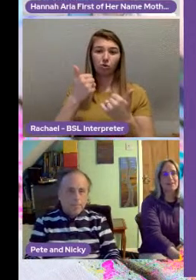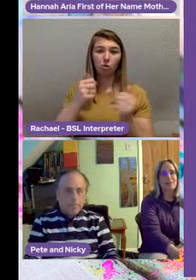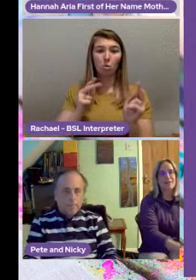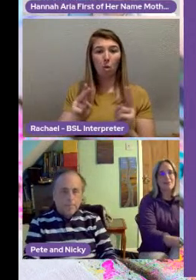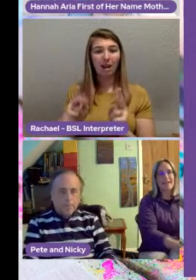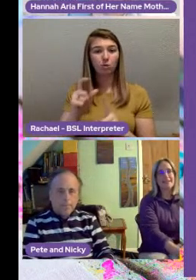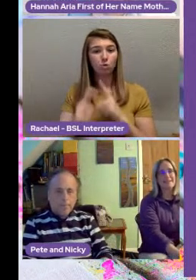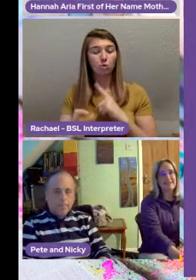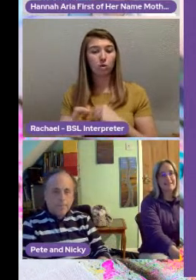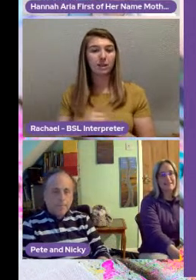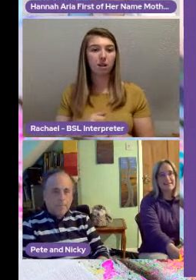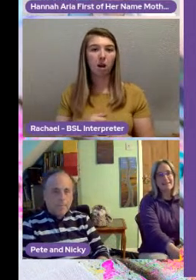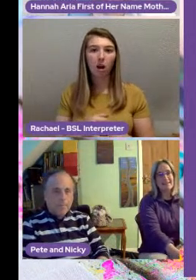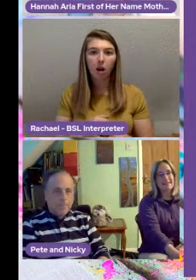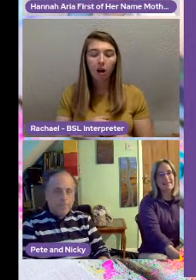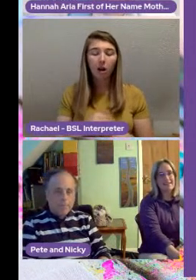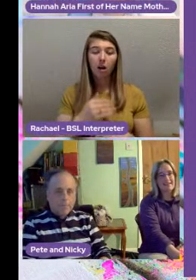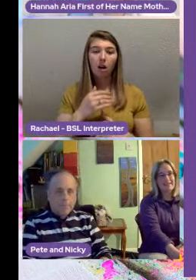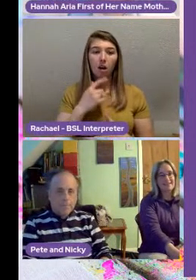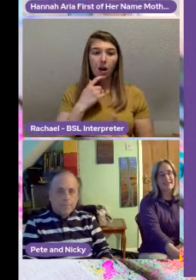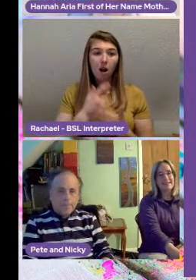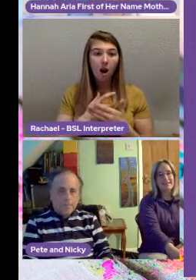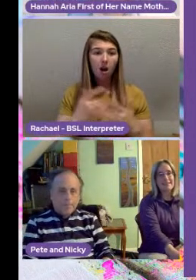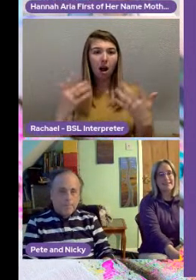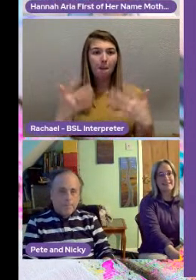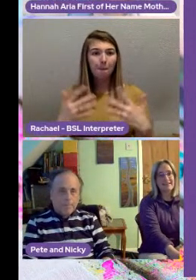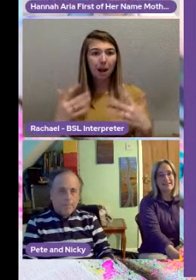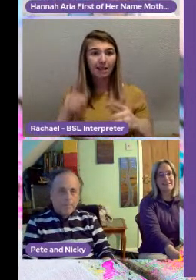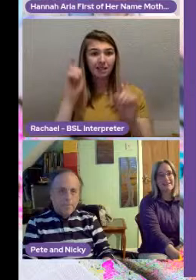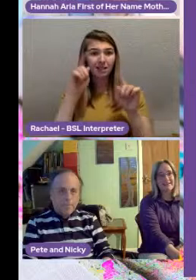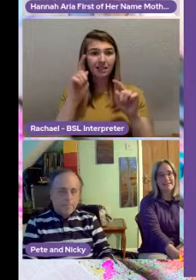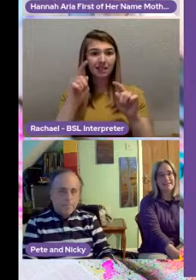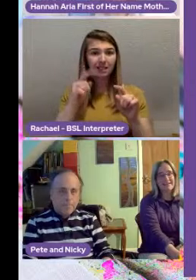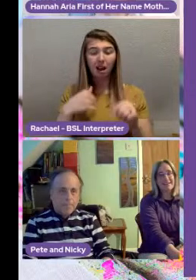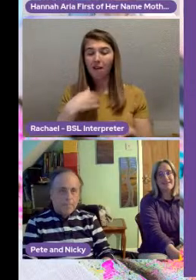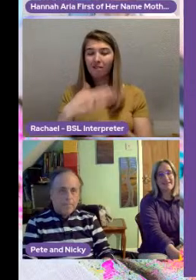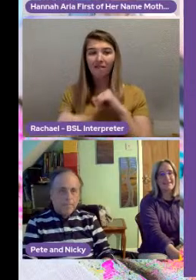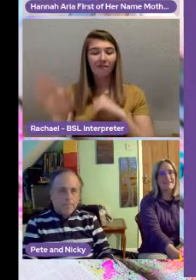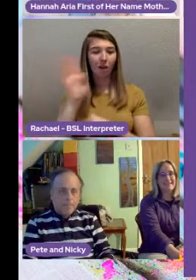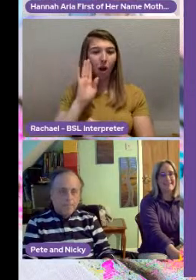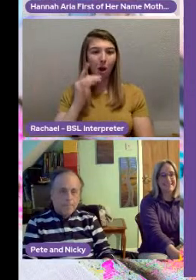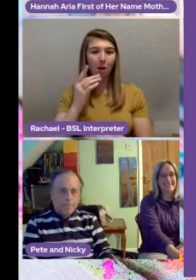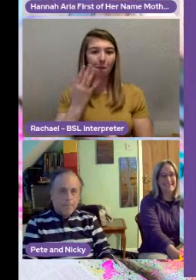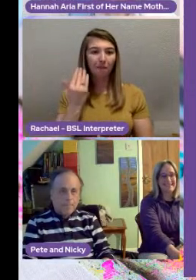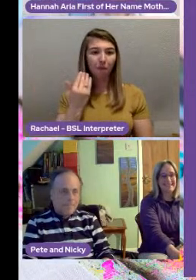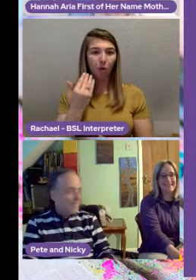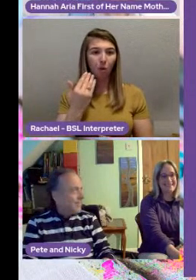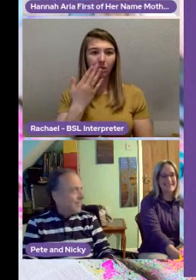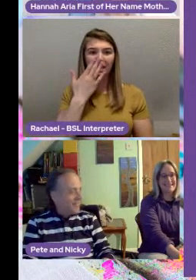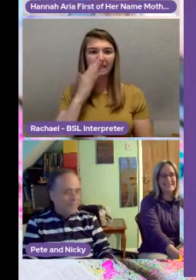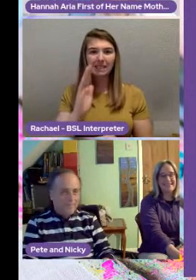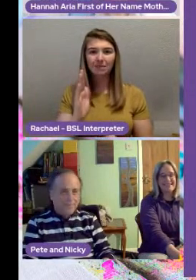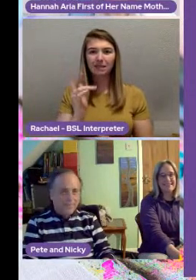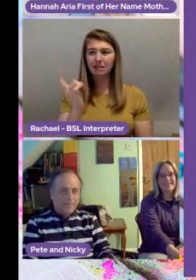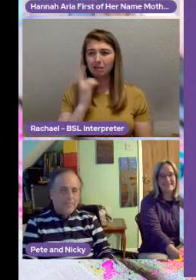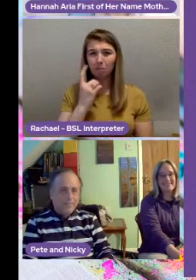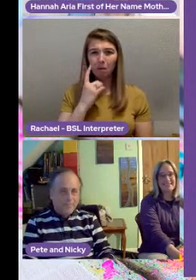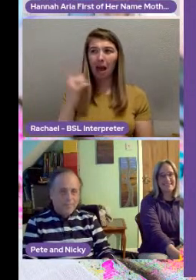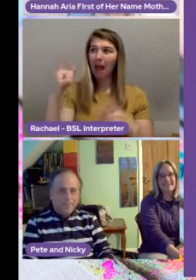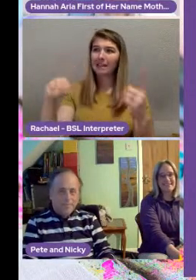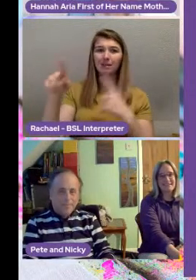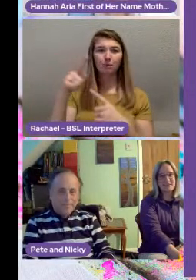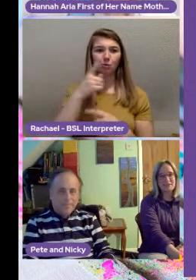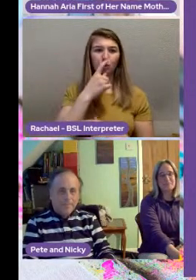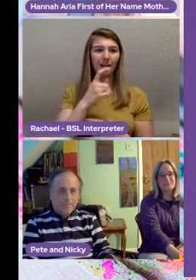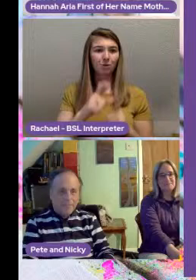into an amazing the- that's such a simple idea, but I've never heard anyone suggest it. That is so practical, and like anyone could do it because